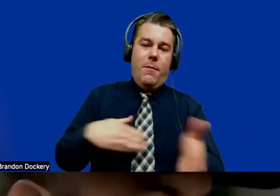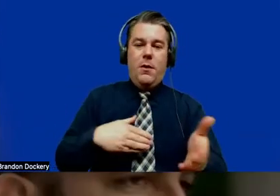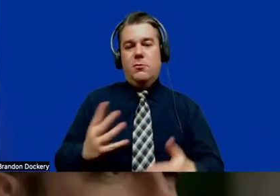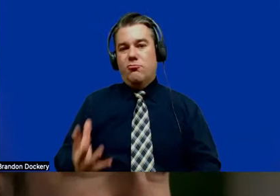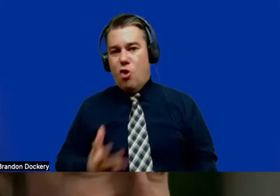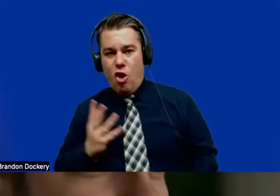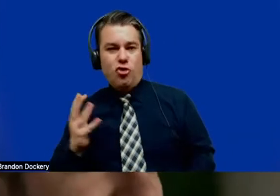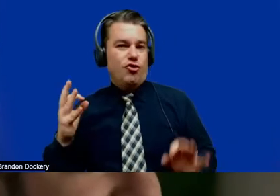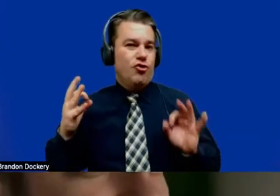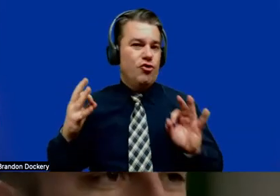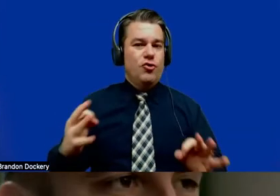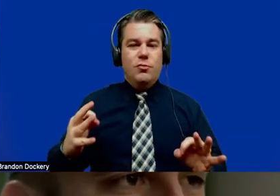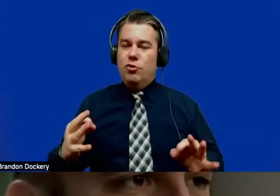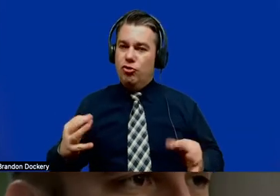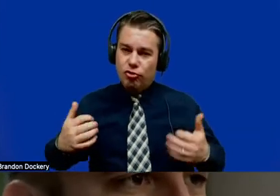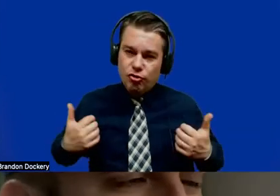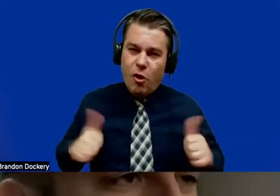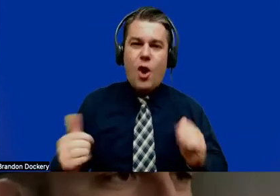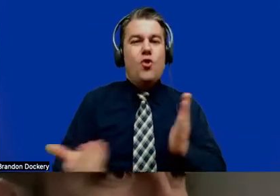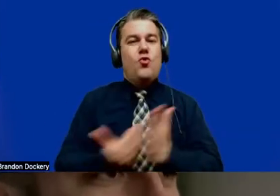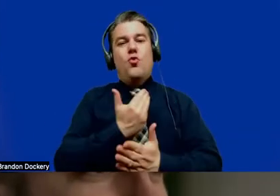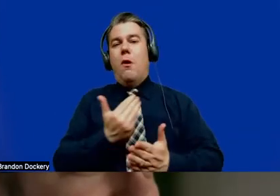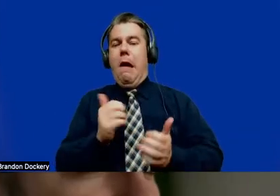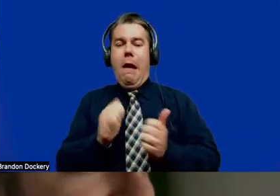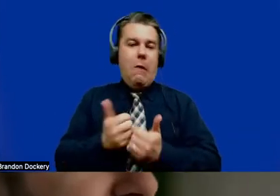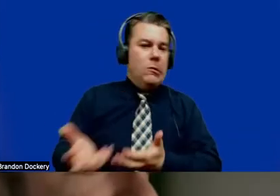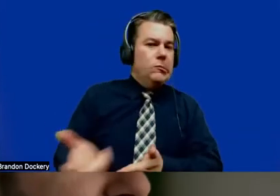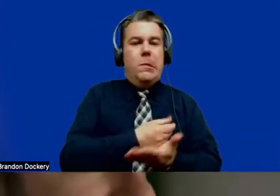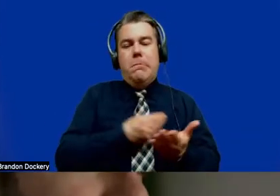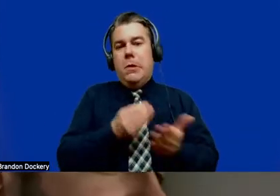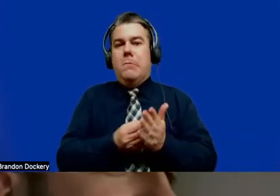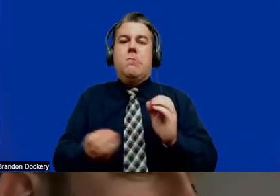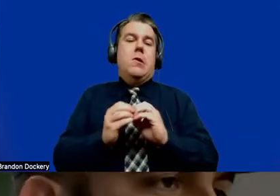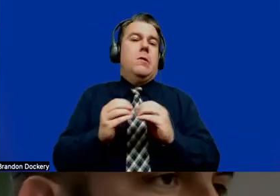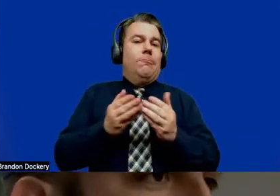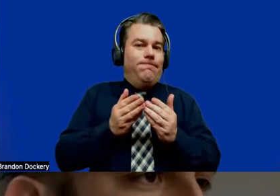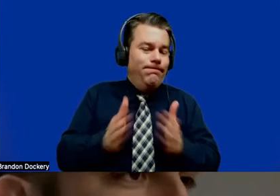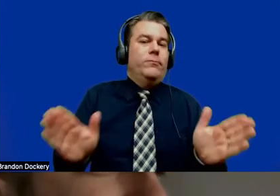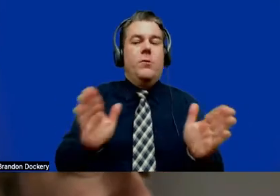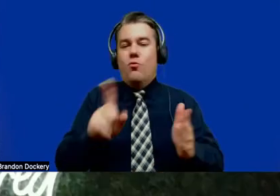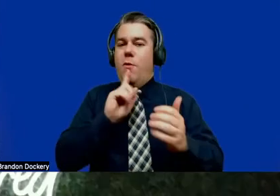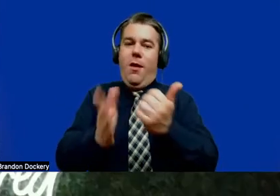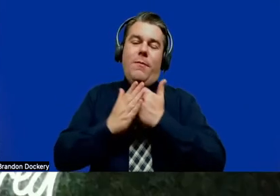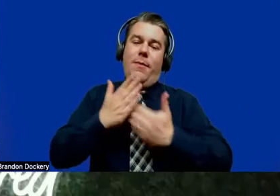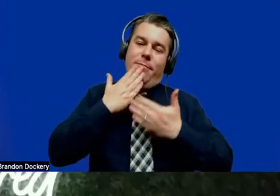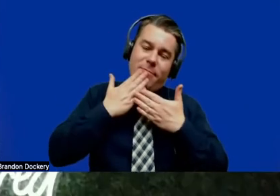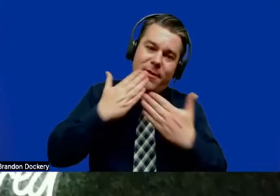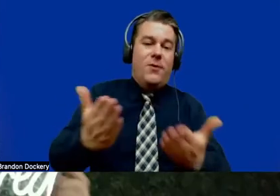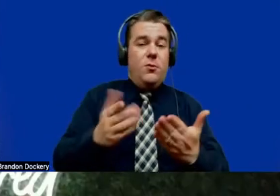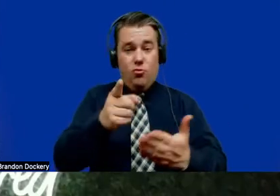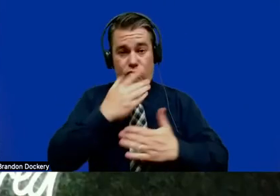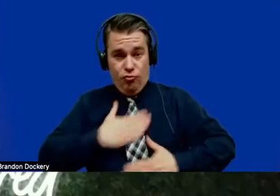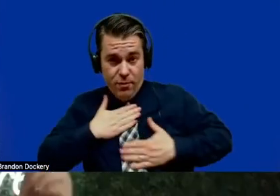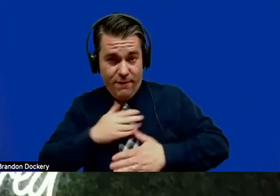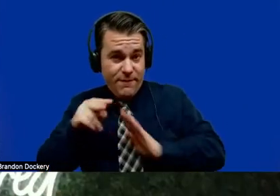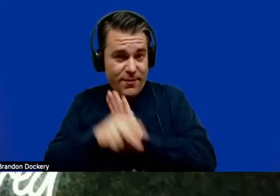is pushing the envelope. It's expanding the ways that we can get paid, and you're really, really helping us out. And we appreciate that. If you enjoyed this video, give